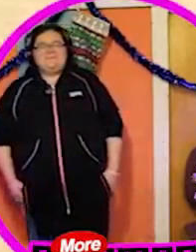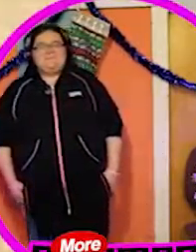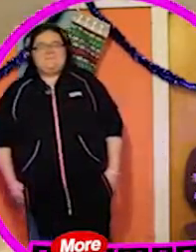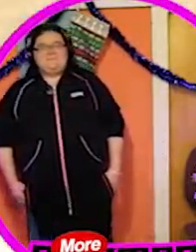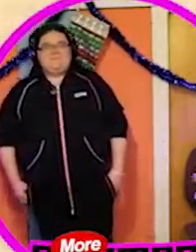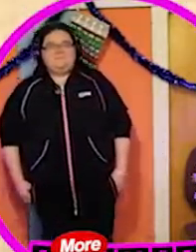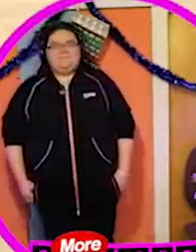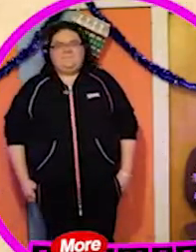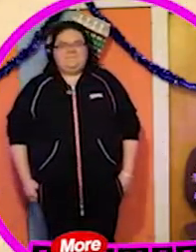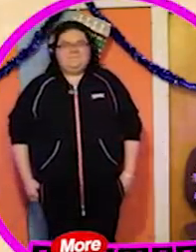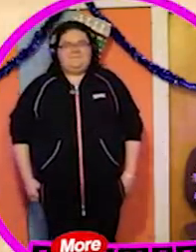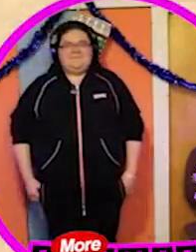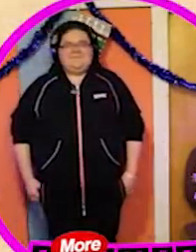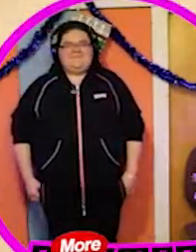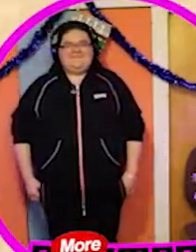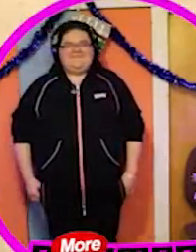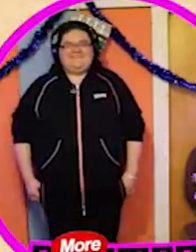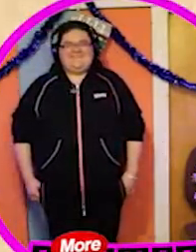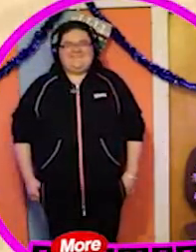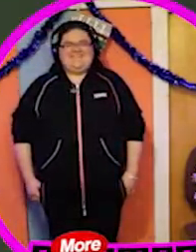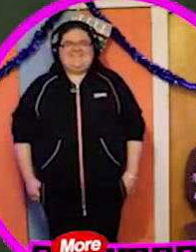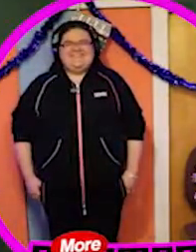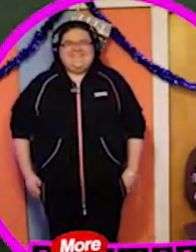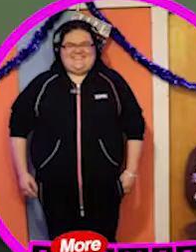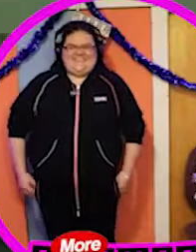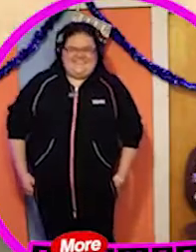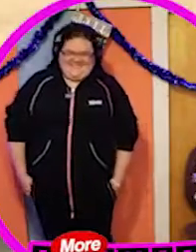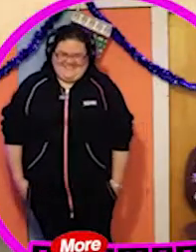Oh! Oh! Oh! Oh!